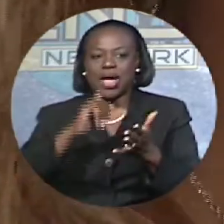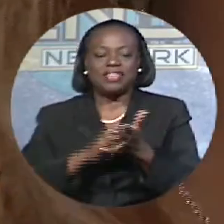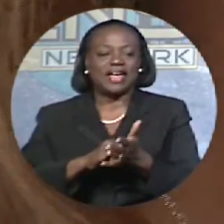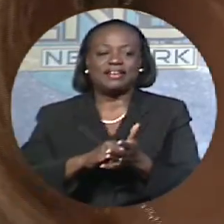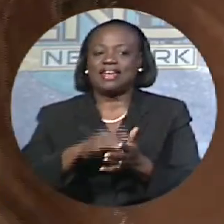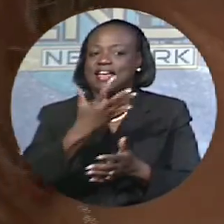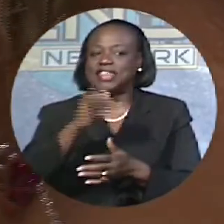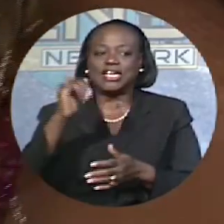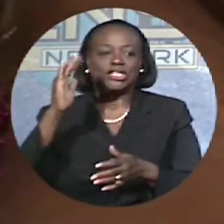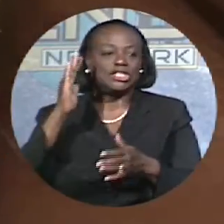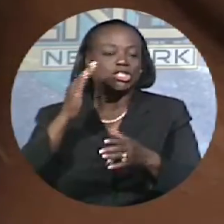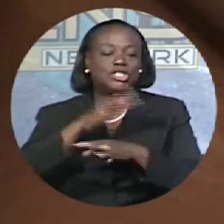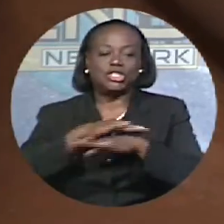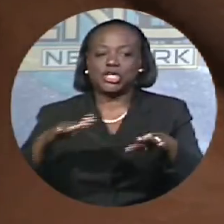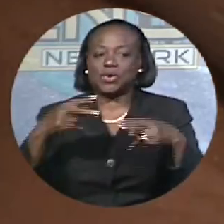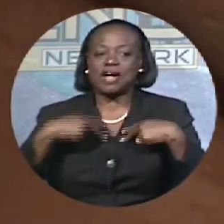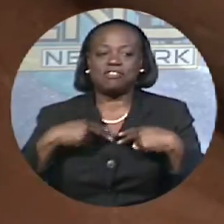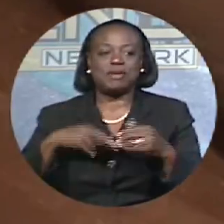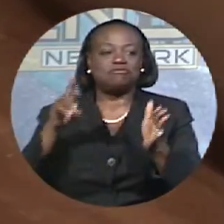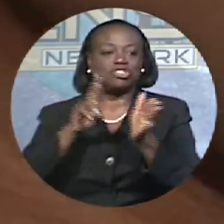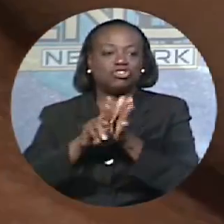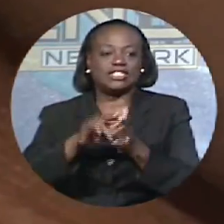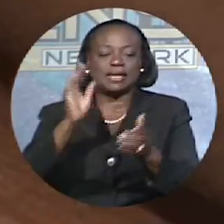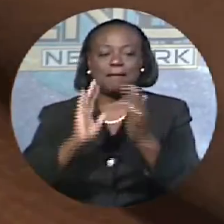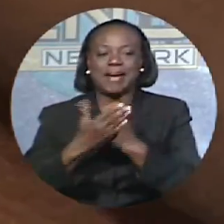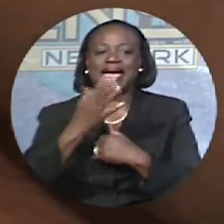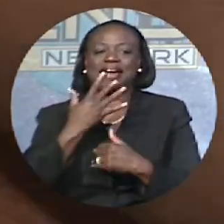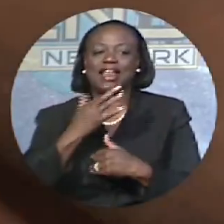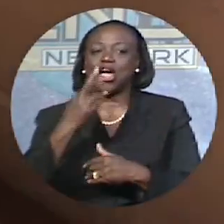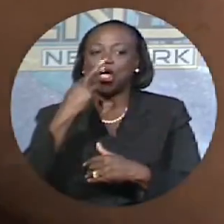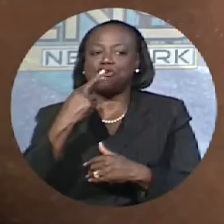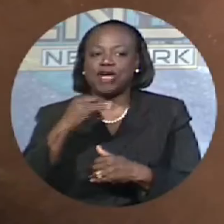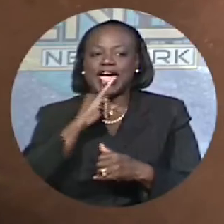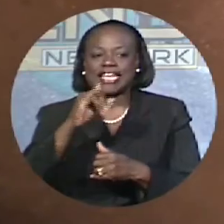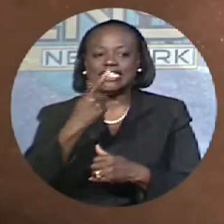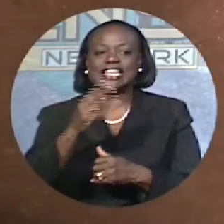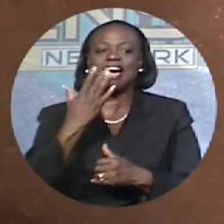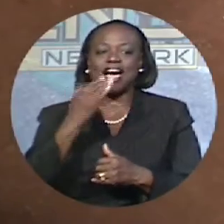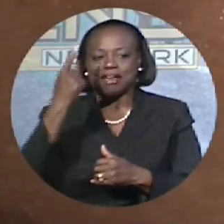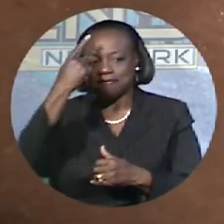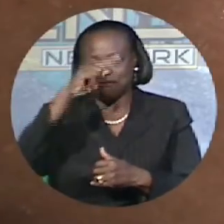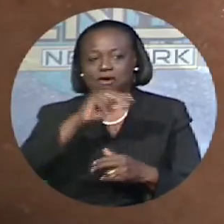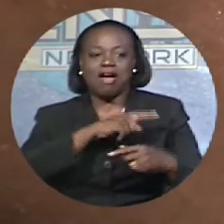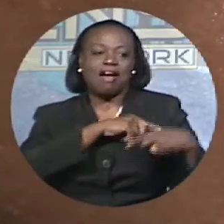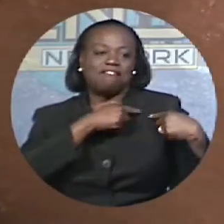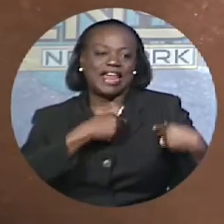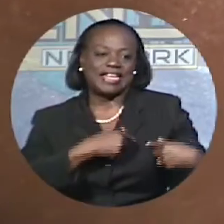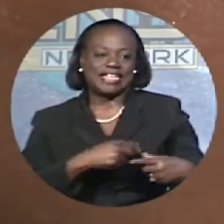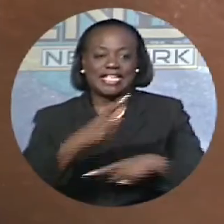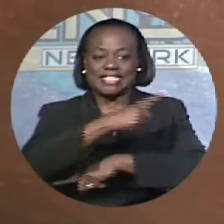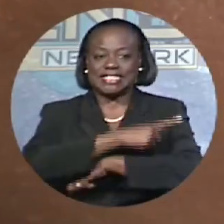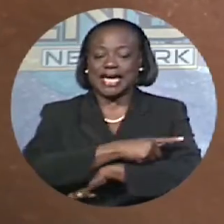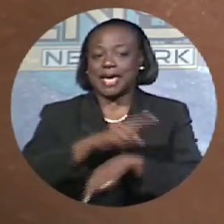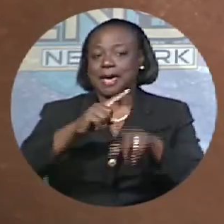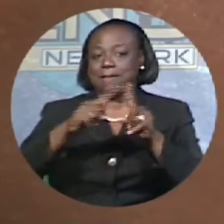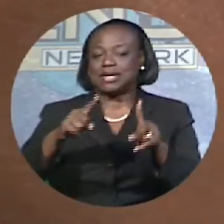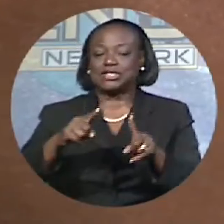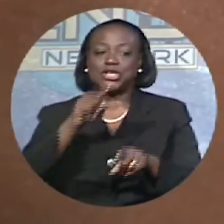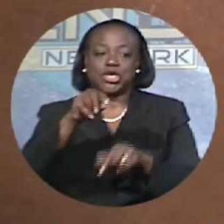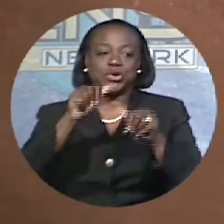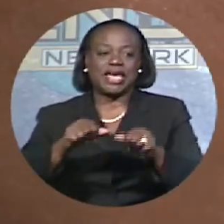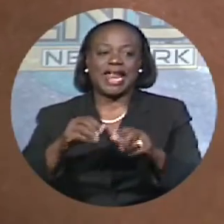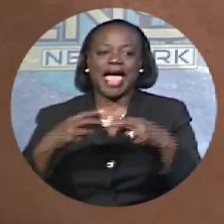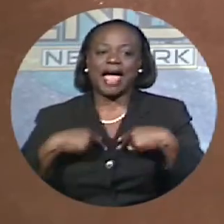color. Yes, red is the color for Valentine's Day, but you can go with a nice, beautiful, hot